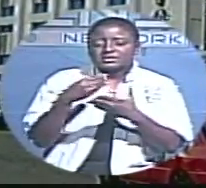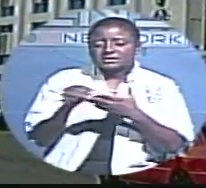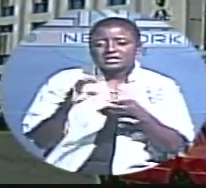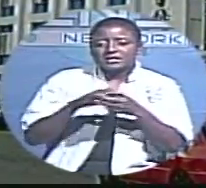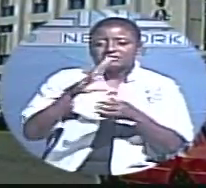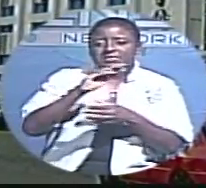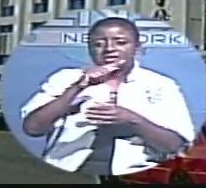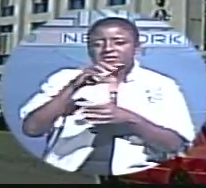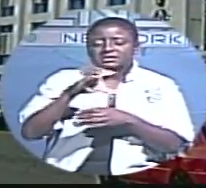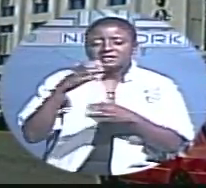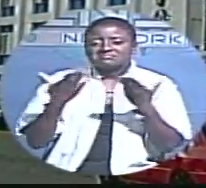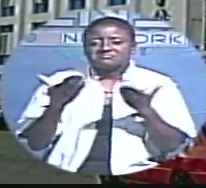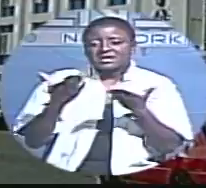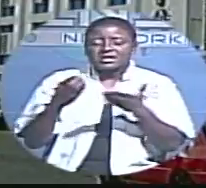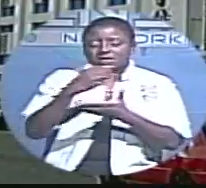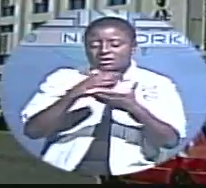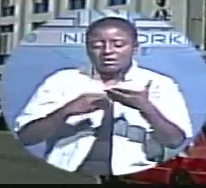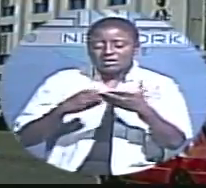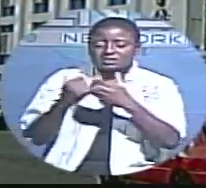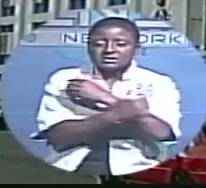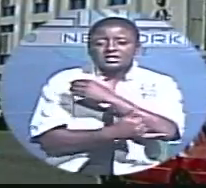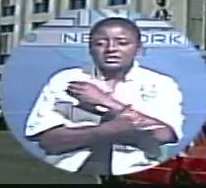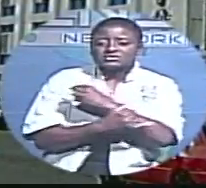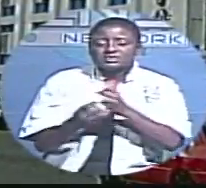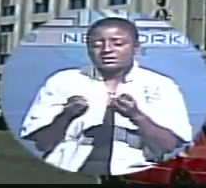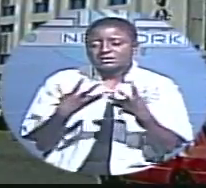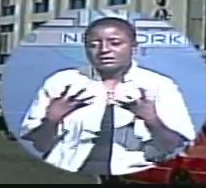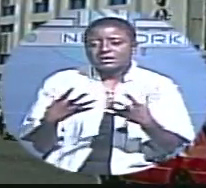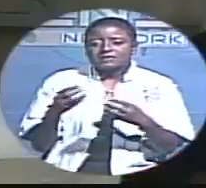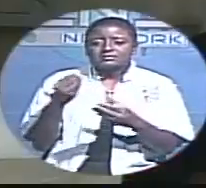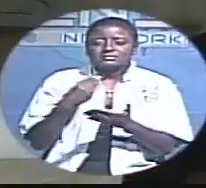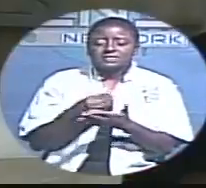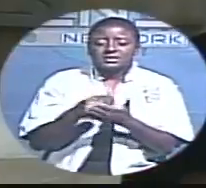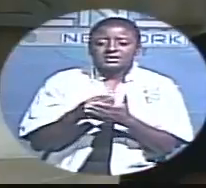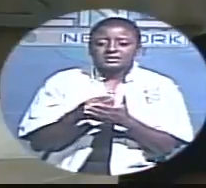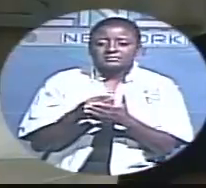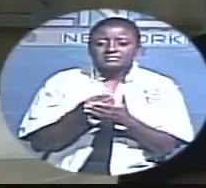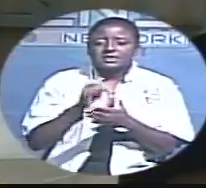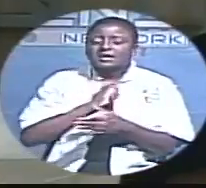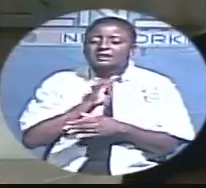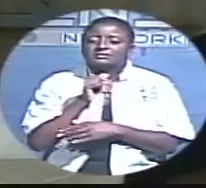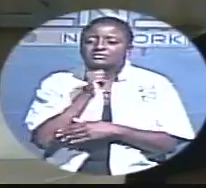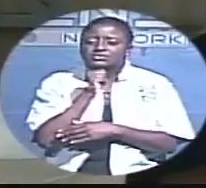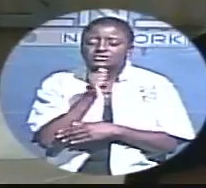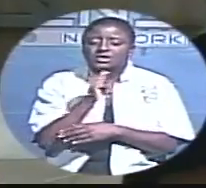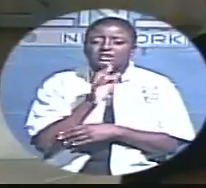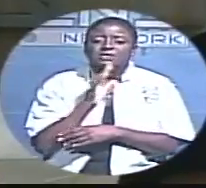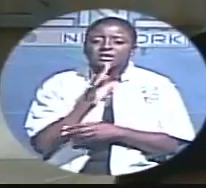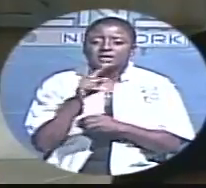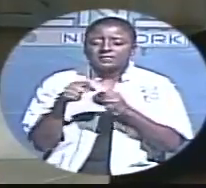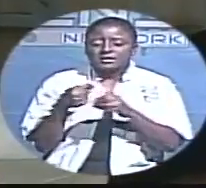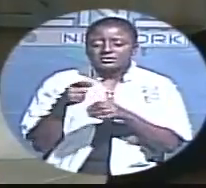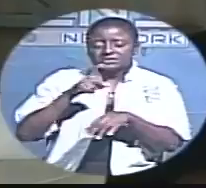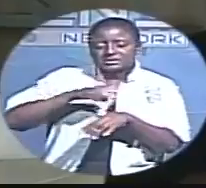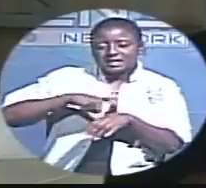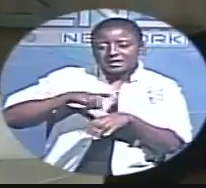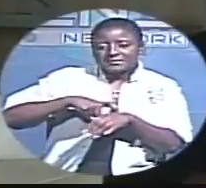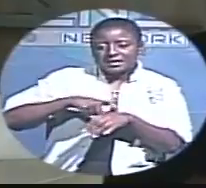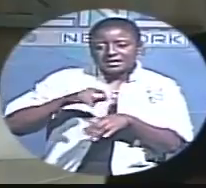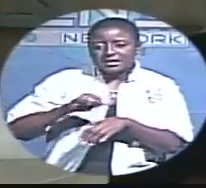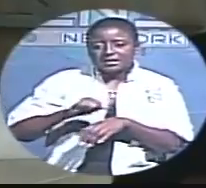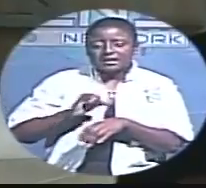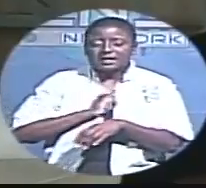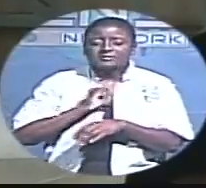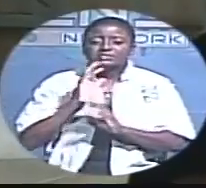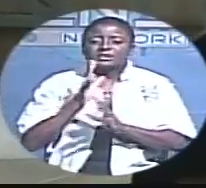And given the country's present financial position, just how feasible is this? I'm not speaking to timing in this issue. I'm